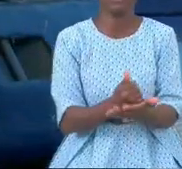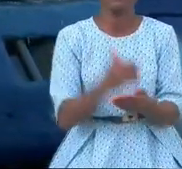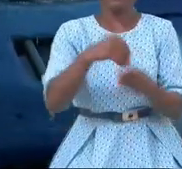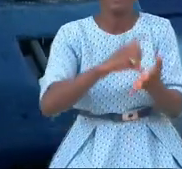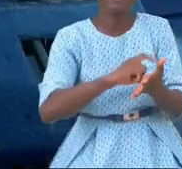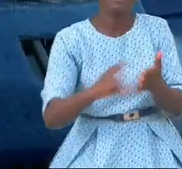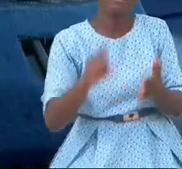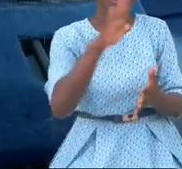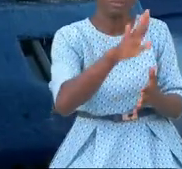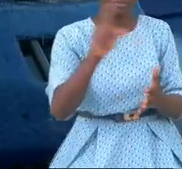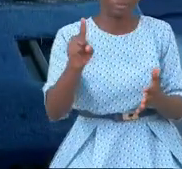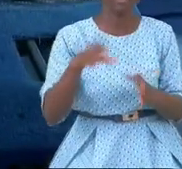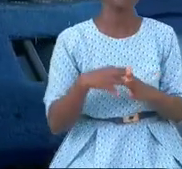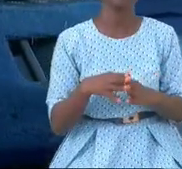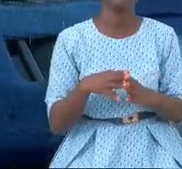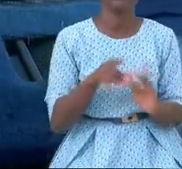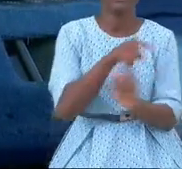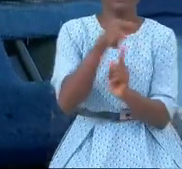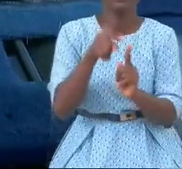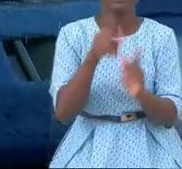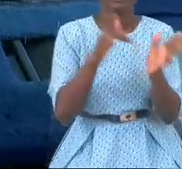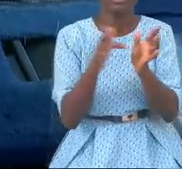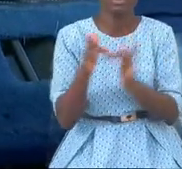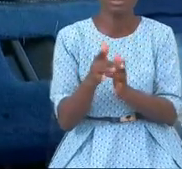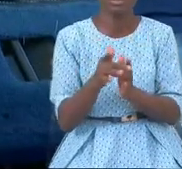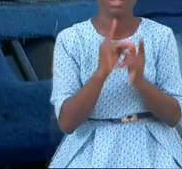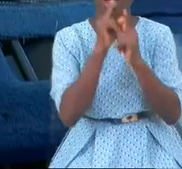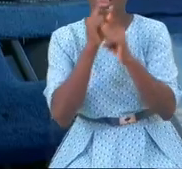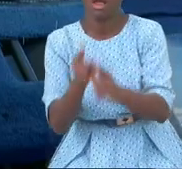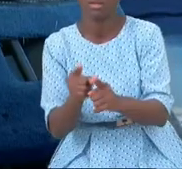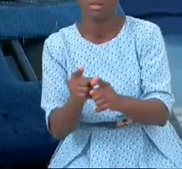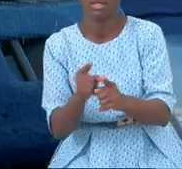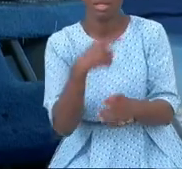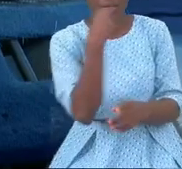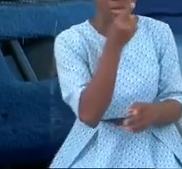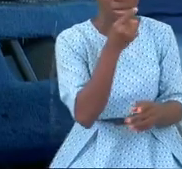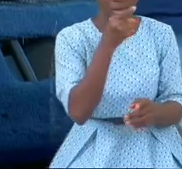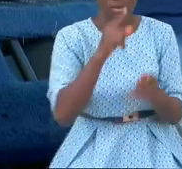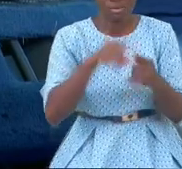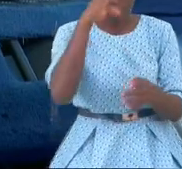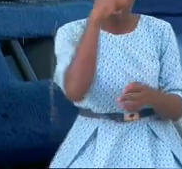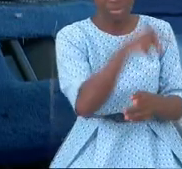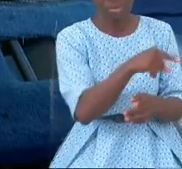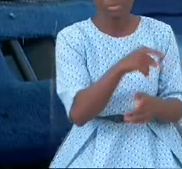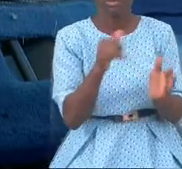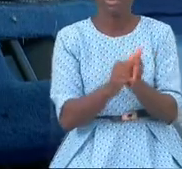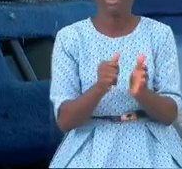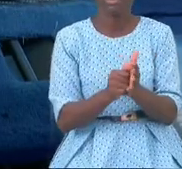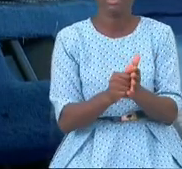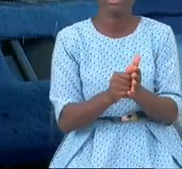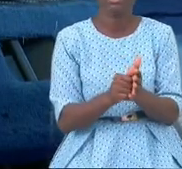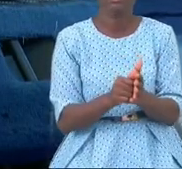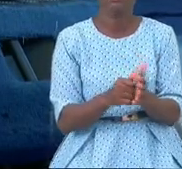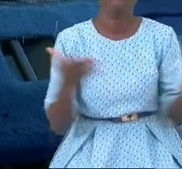what wilt thou that I should do unto thee? What do you want? You're asking for